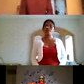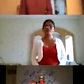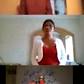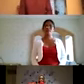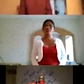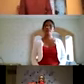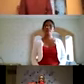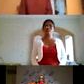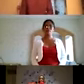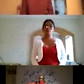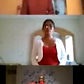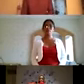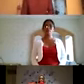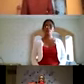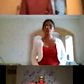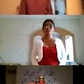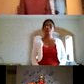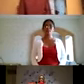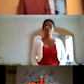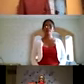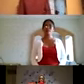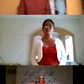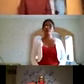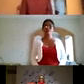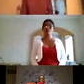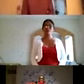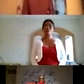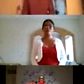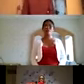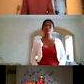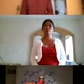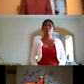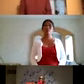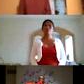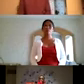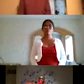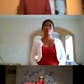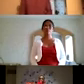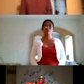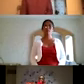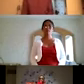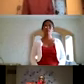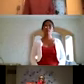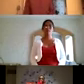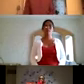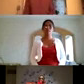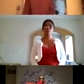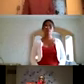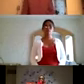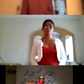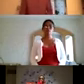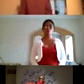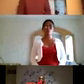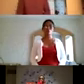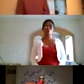Cross Medal. Ruth Benson Butt, born 1877, a pioneer